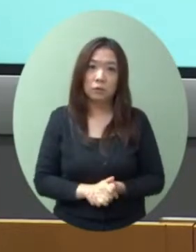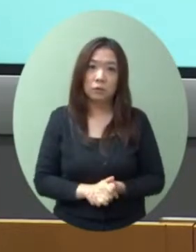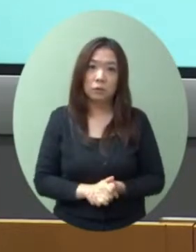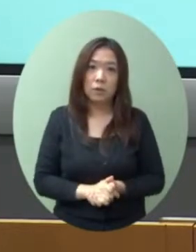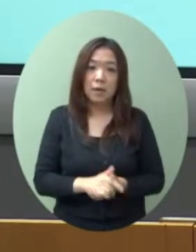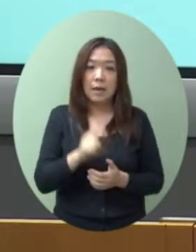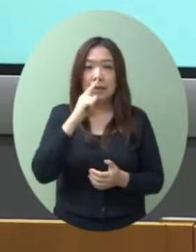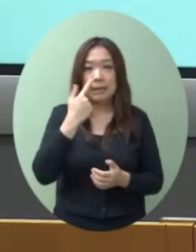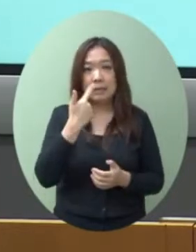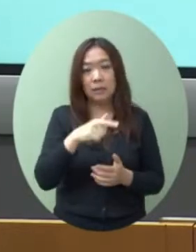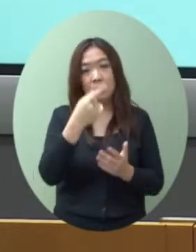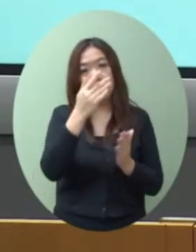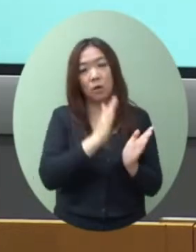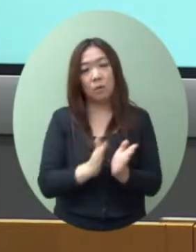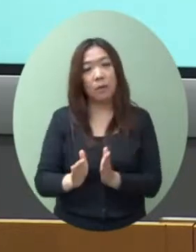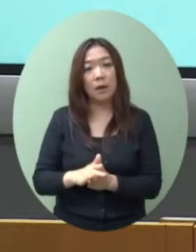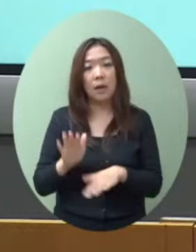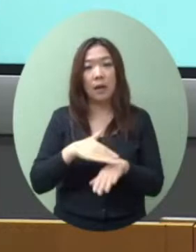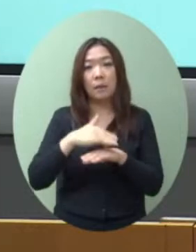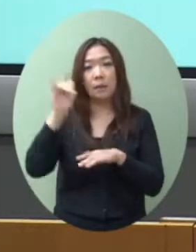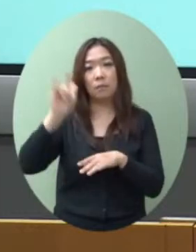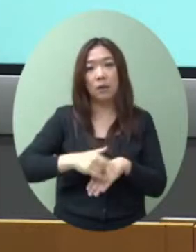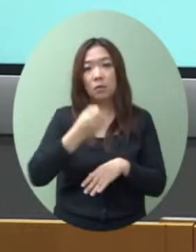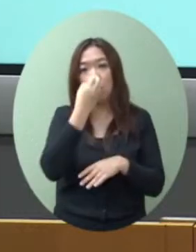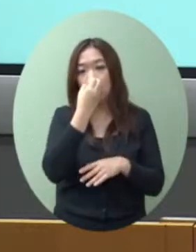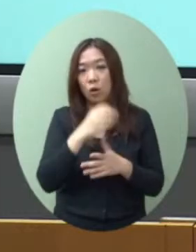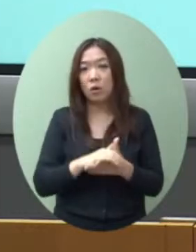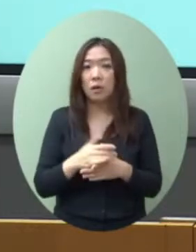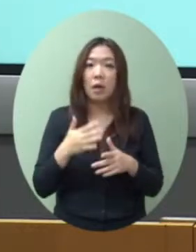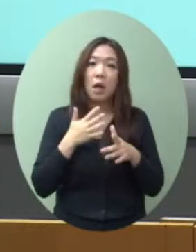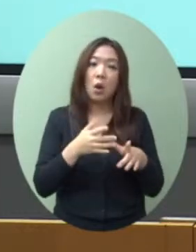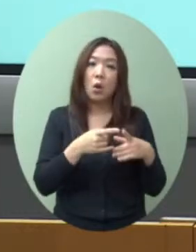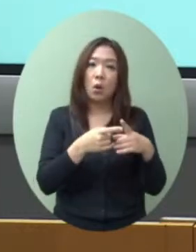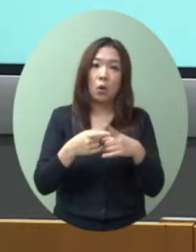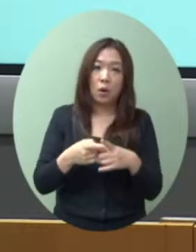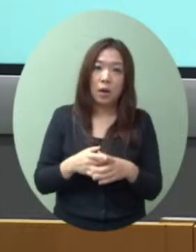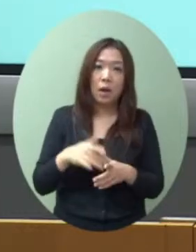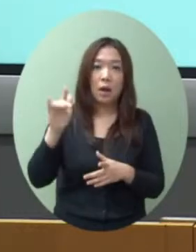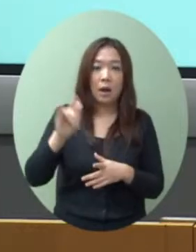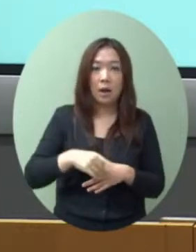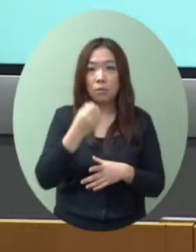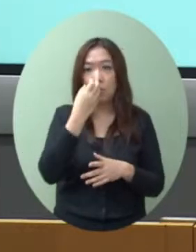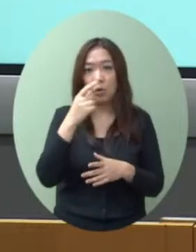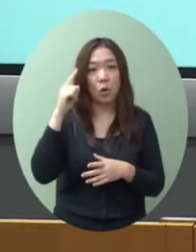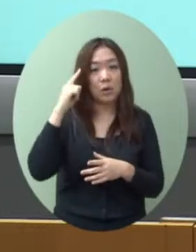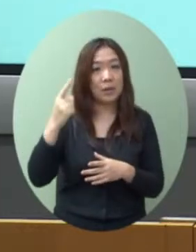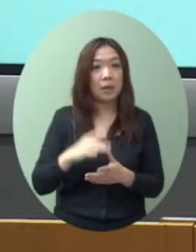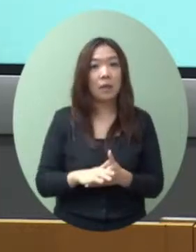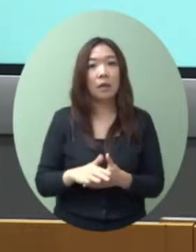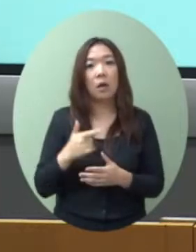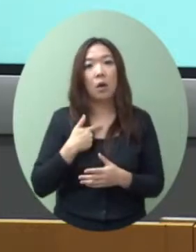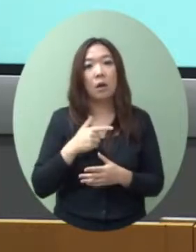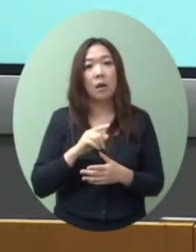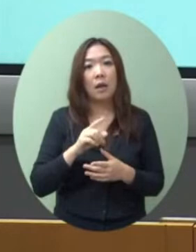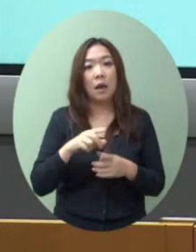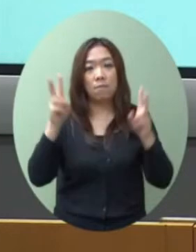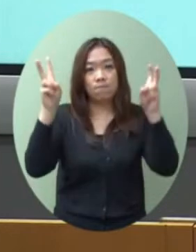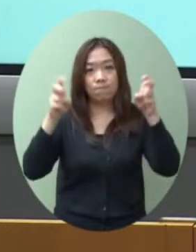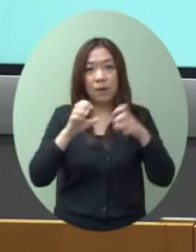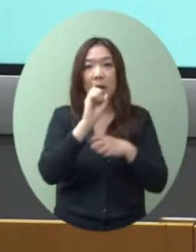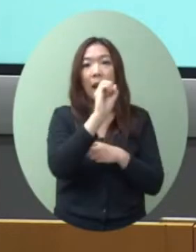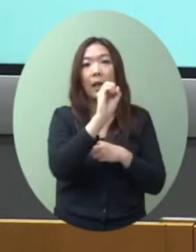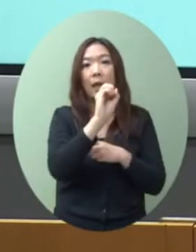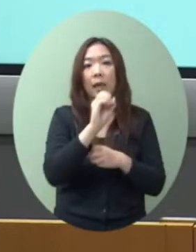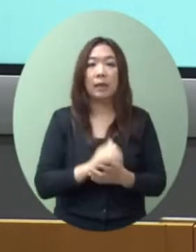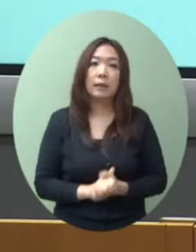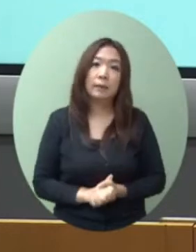in quarantine hotels. Under the new arrangement, inbound travelers in Hong Kong, the day